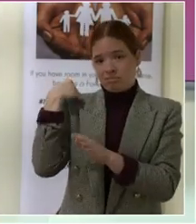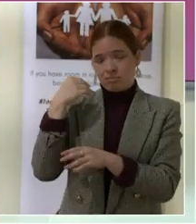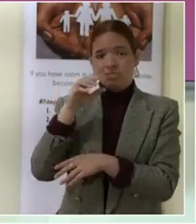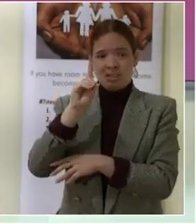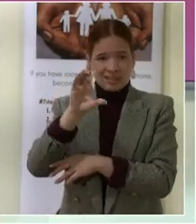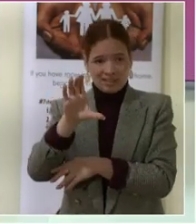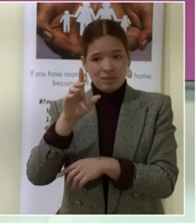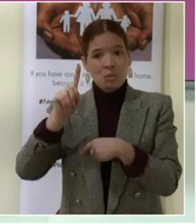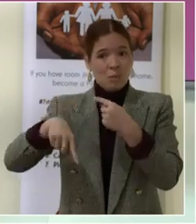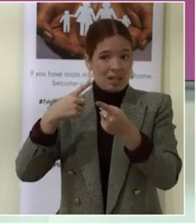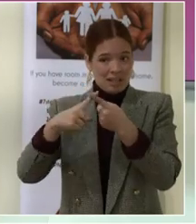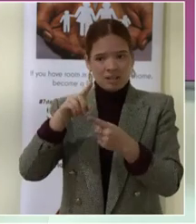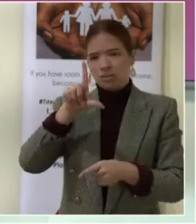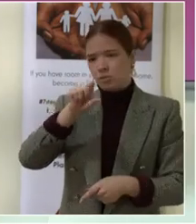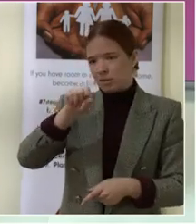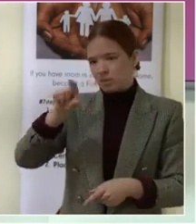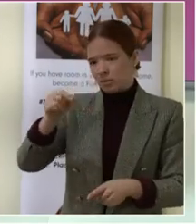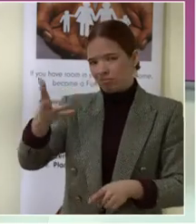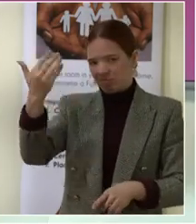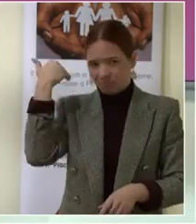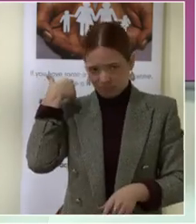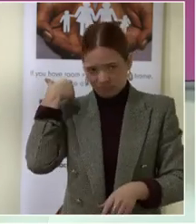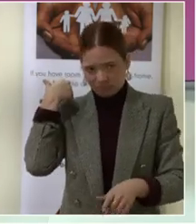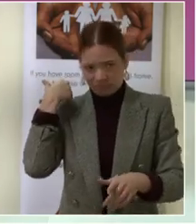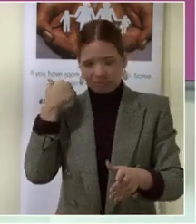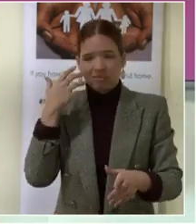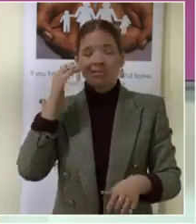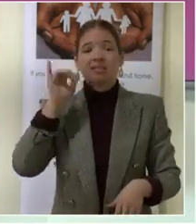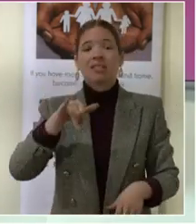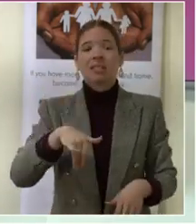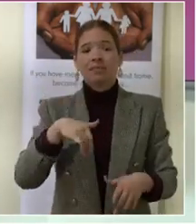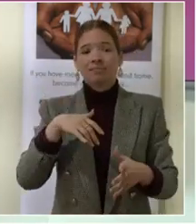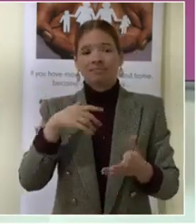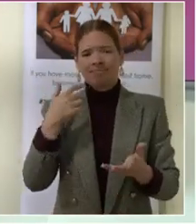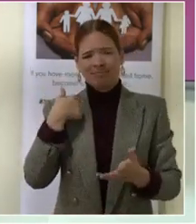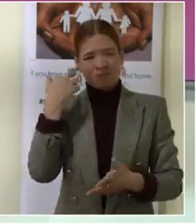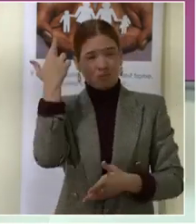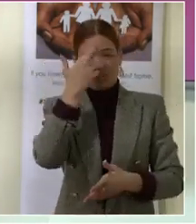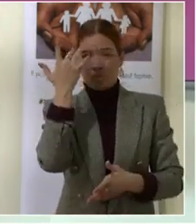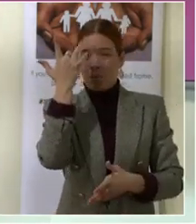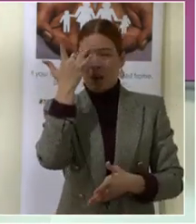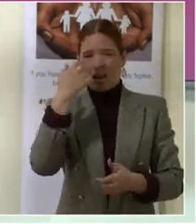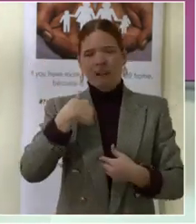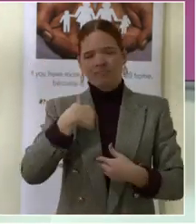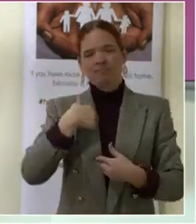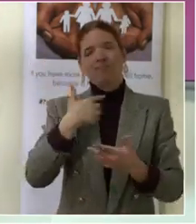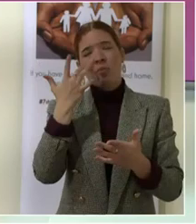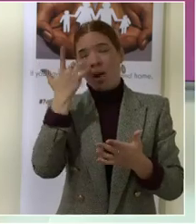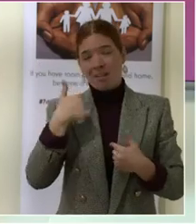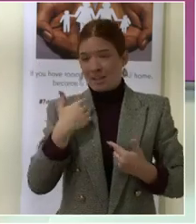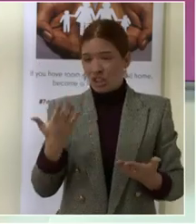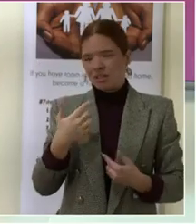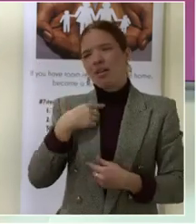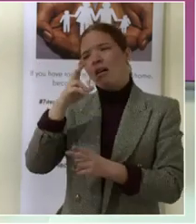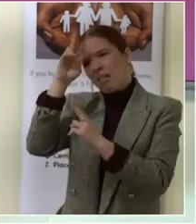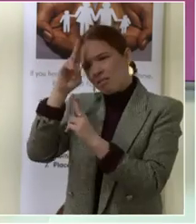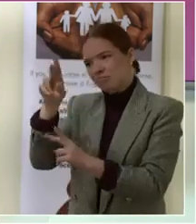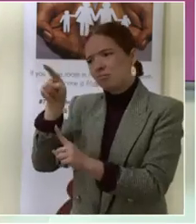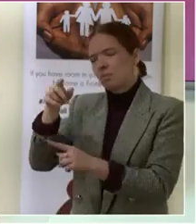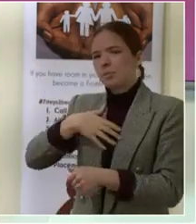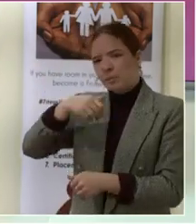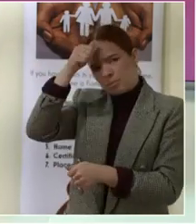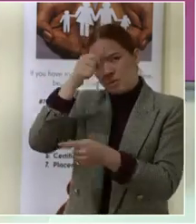And my initial reason for going was because it was in honor of my brother. And I wanted to support that